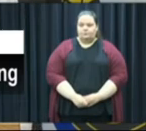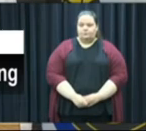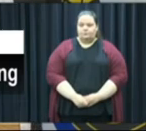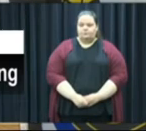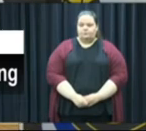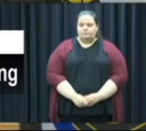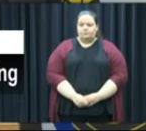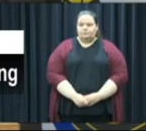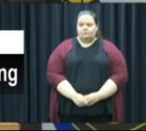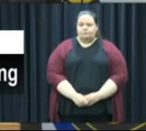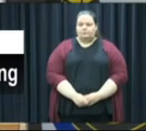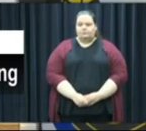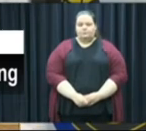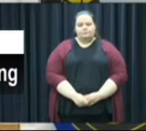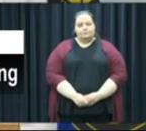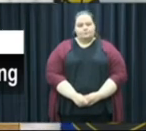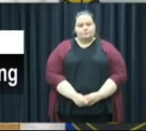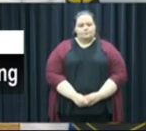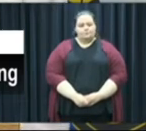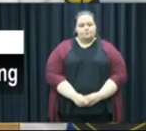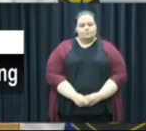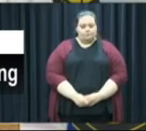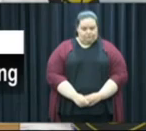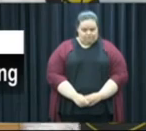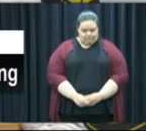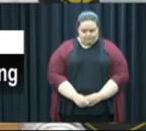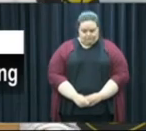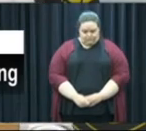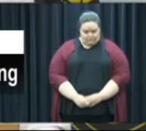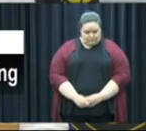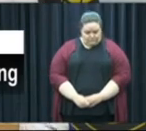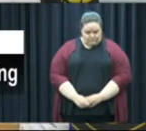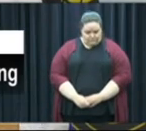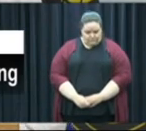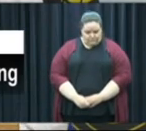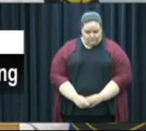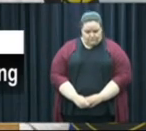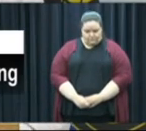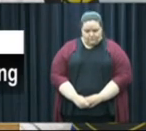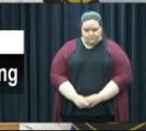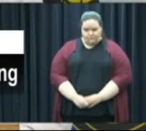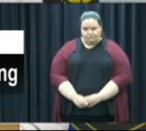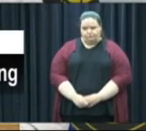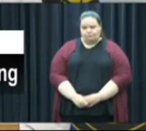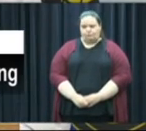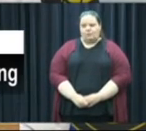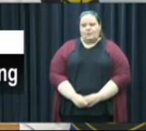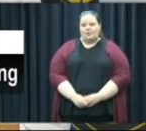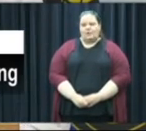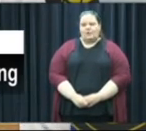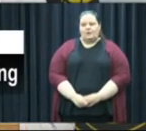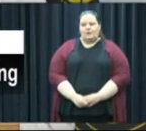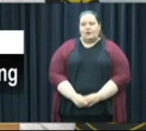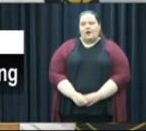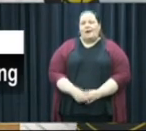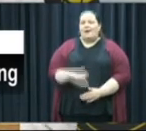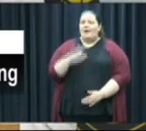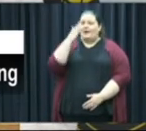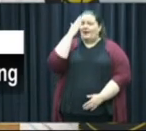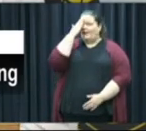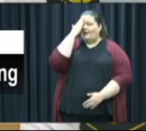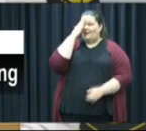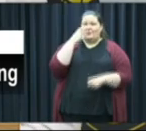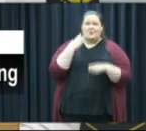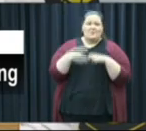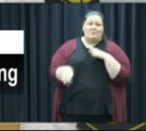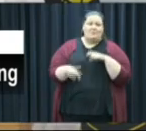cette mesure pourrait être élargie au cours des semaines à venir. I ask for your continued patience and adherence to